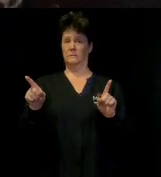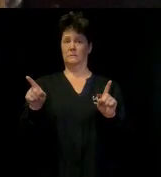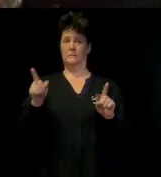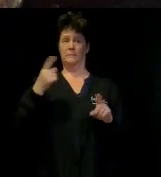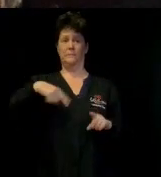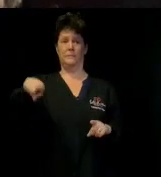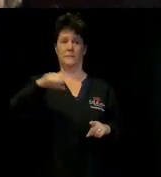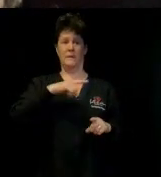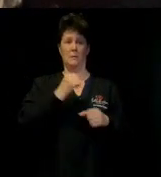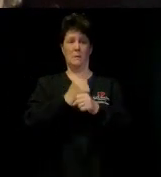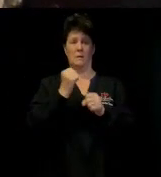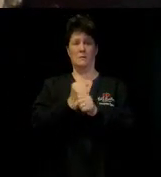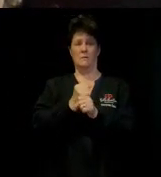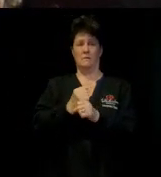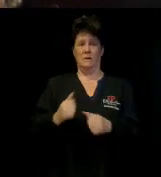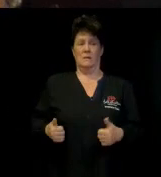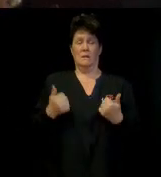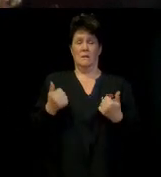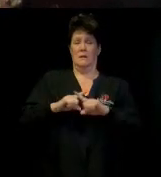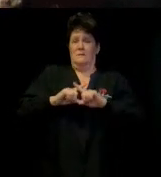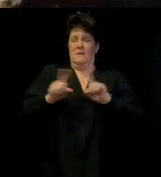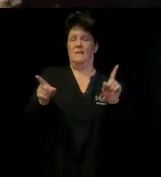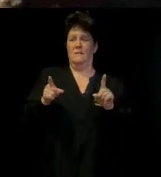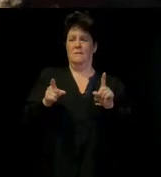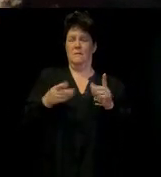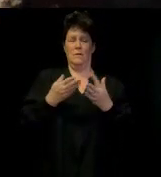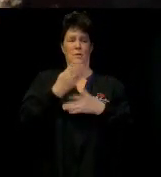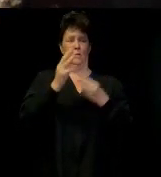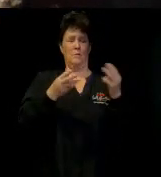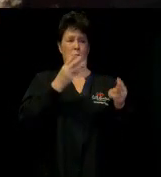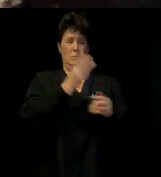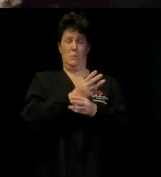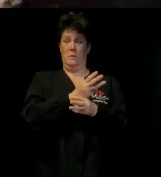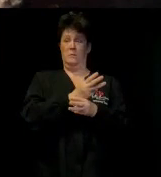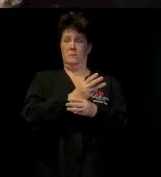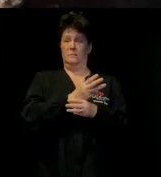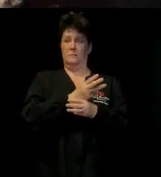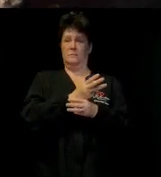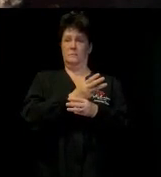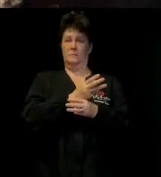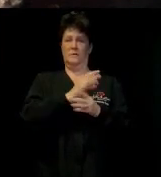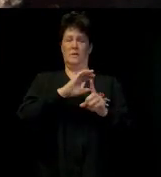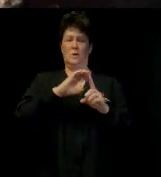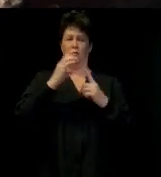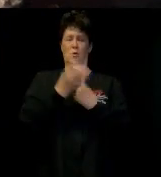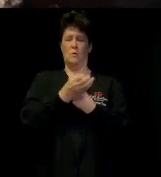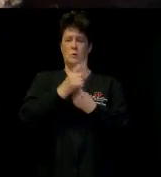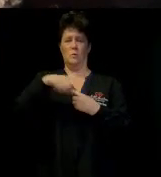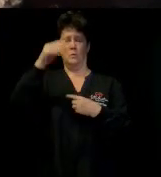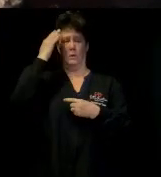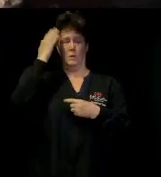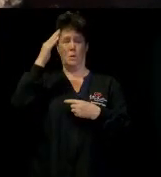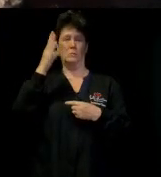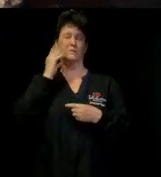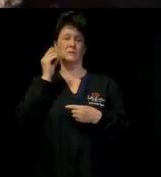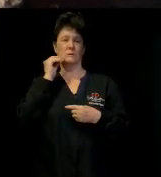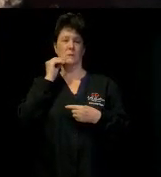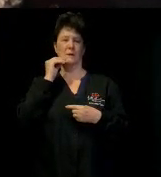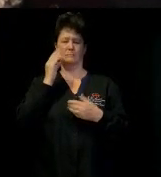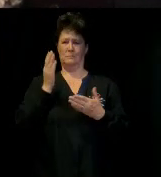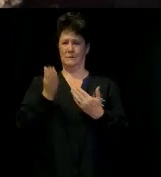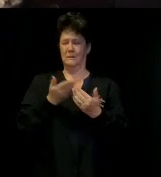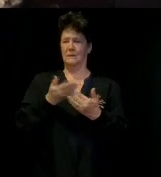I have been created to live differently from the world we have been raised in. The culture you know today is easily offended,